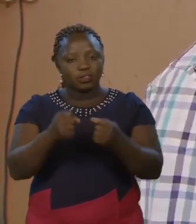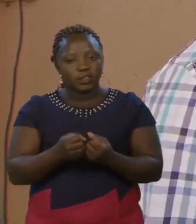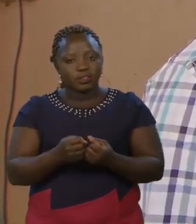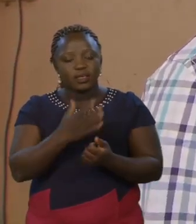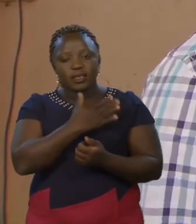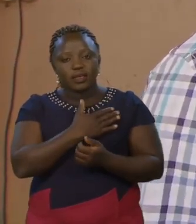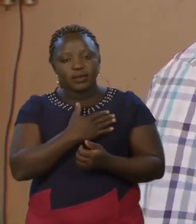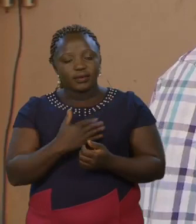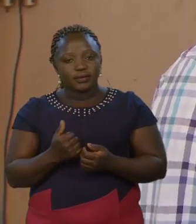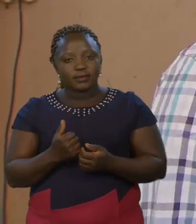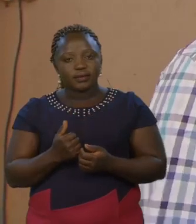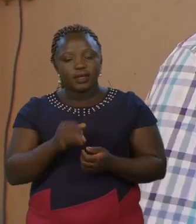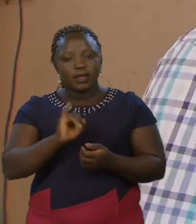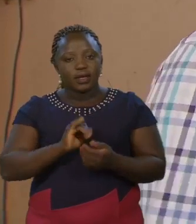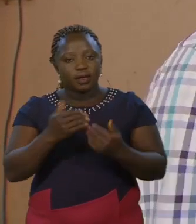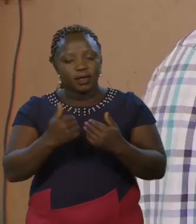I take them